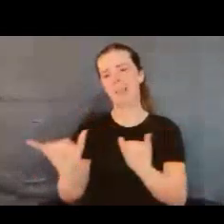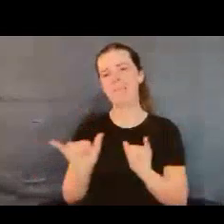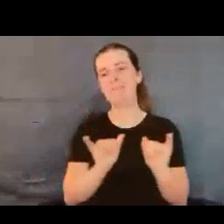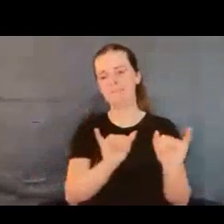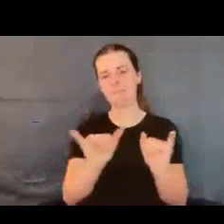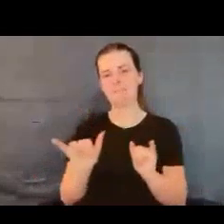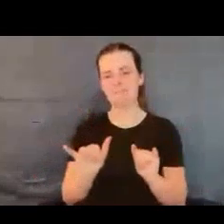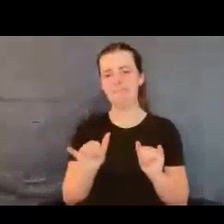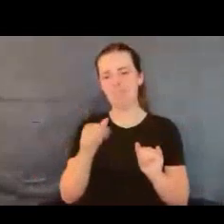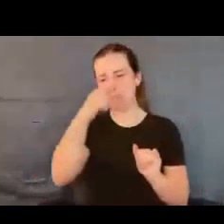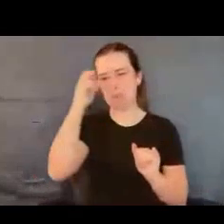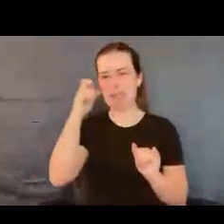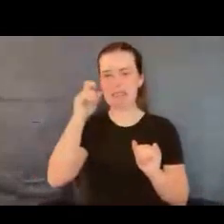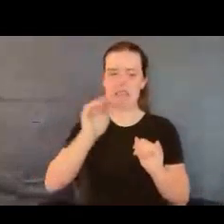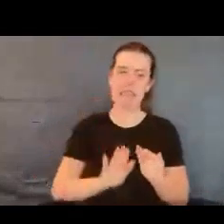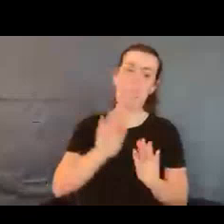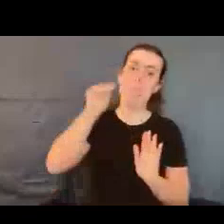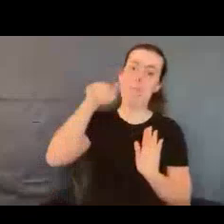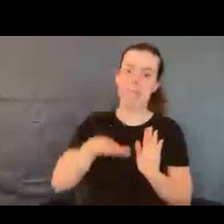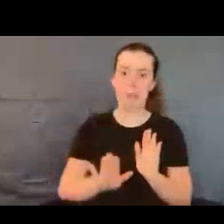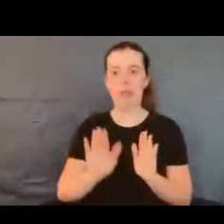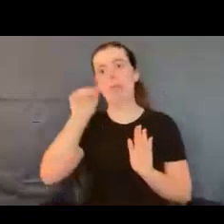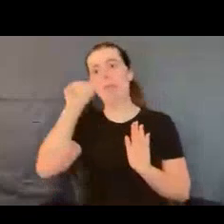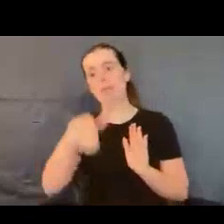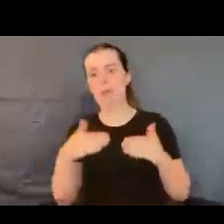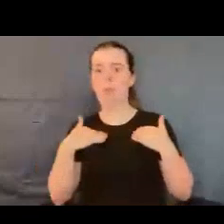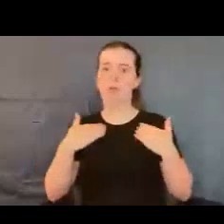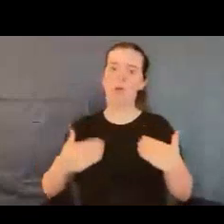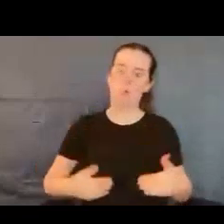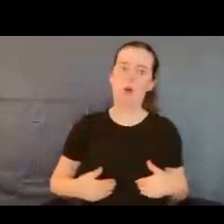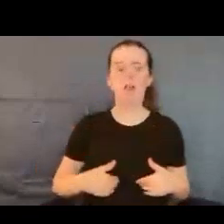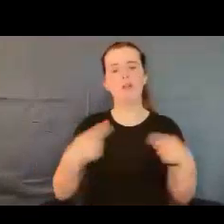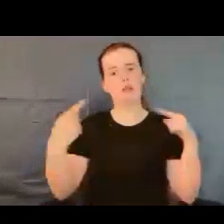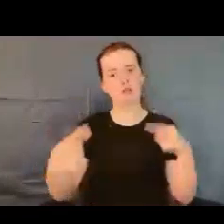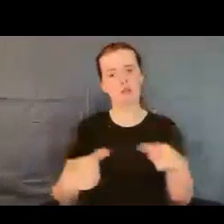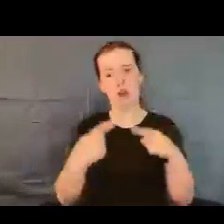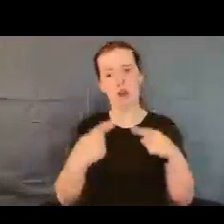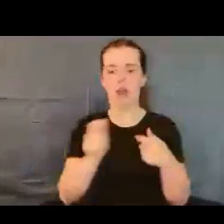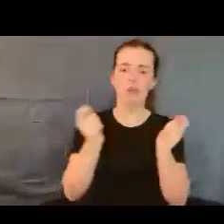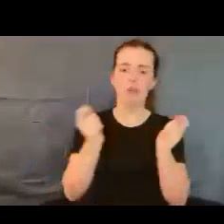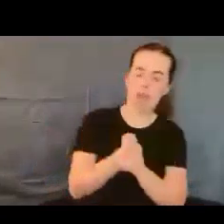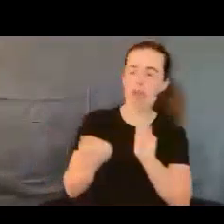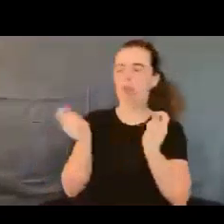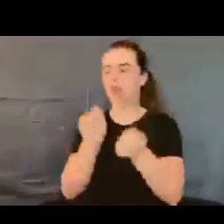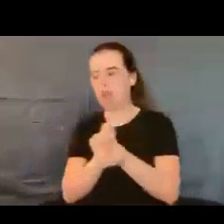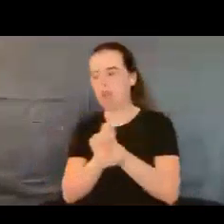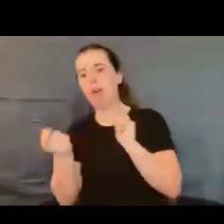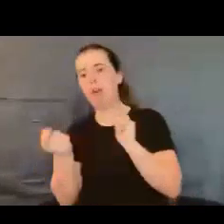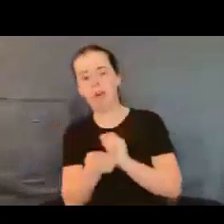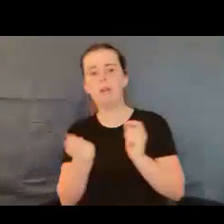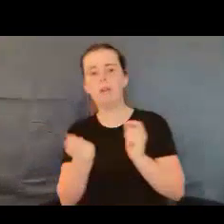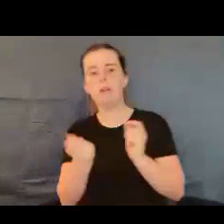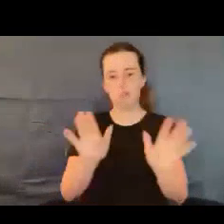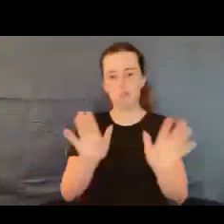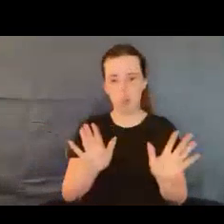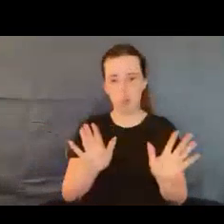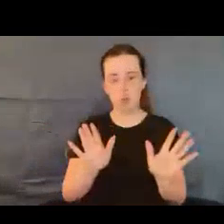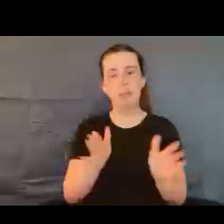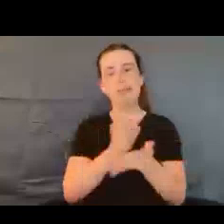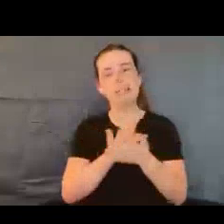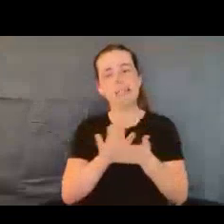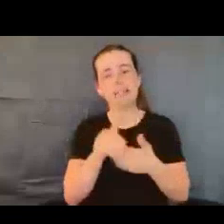of the ups and downs. Like your body is just struggling to switch from one type of movement to the other at this point. So be kind to yourself,